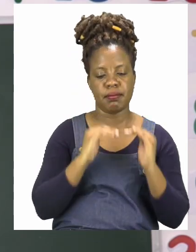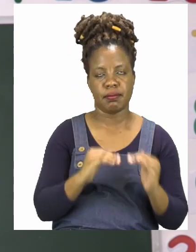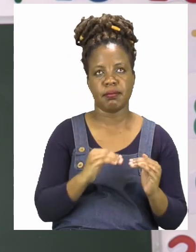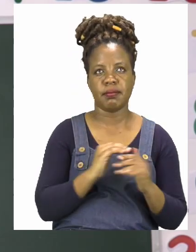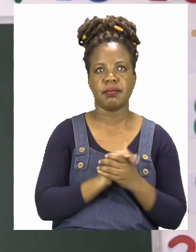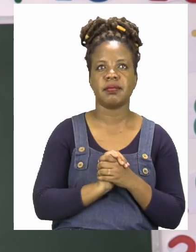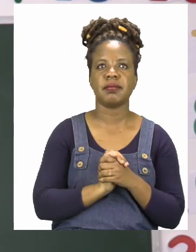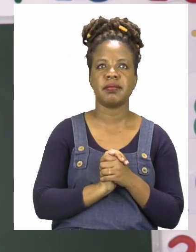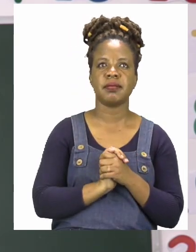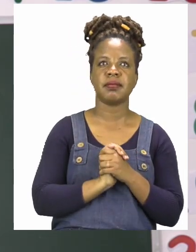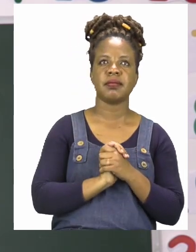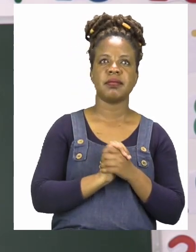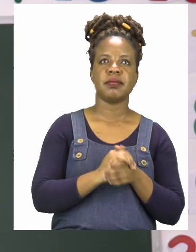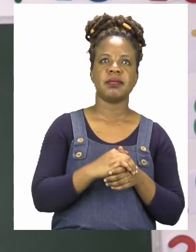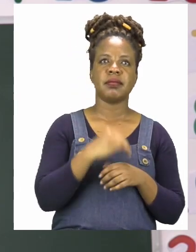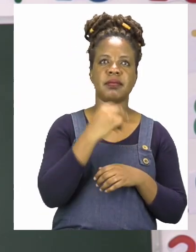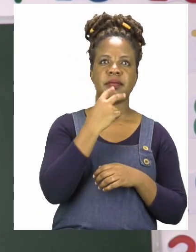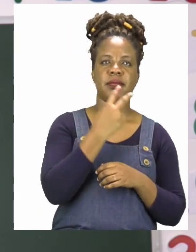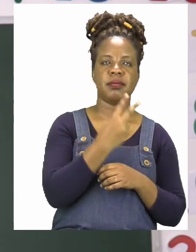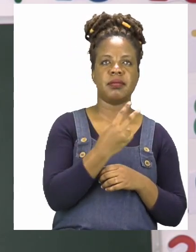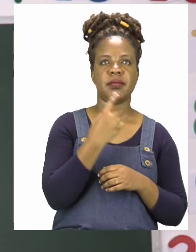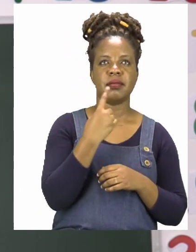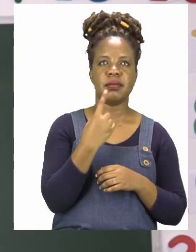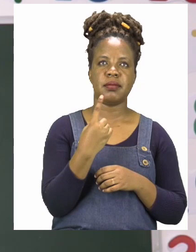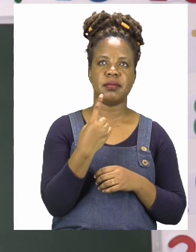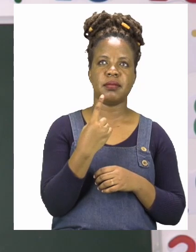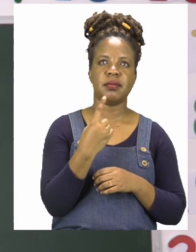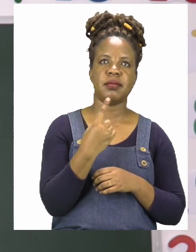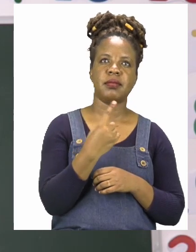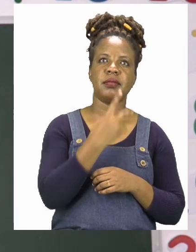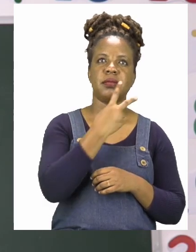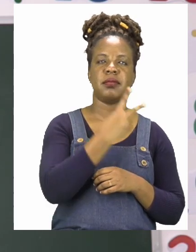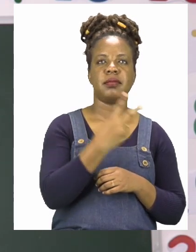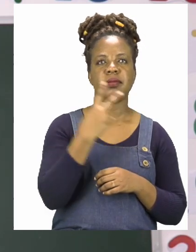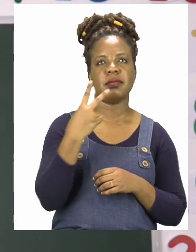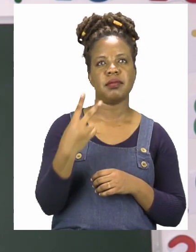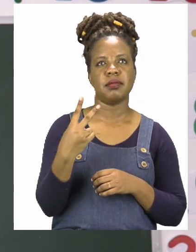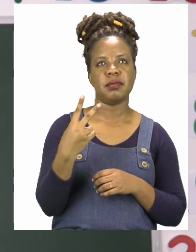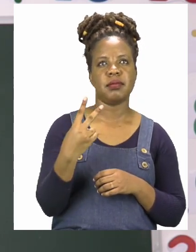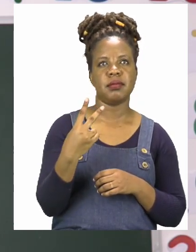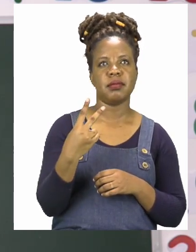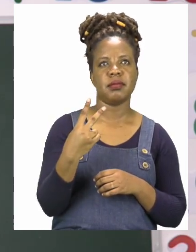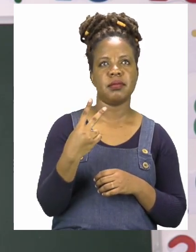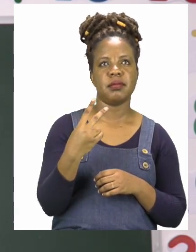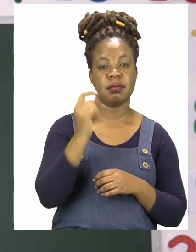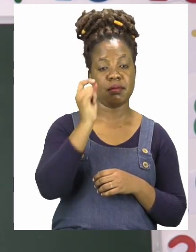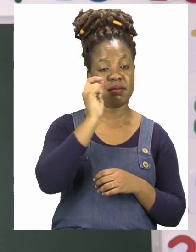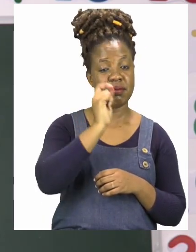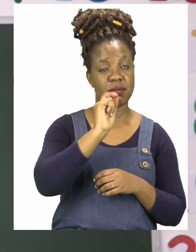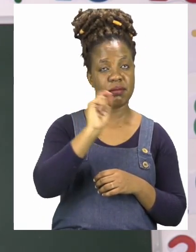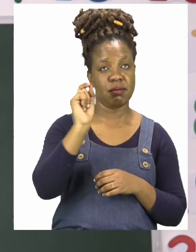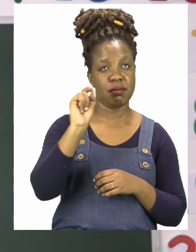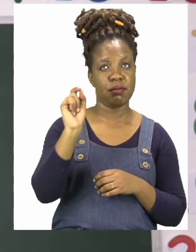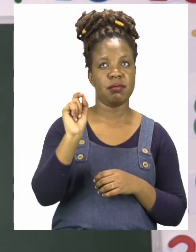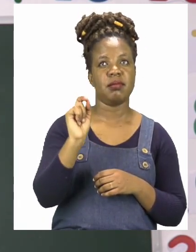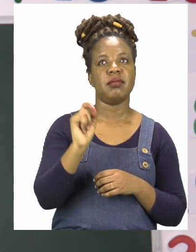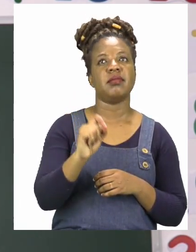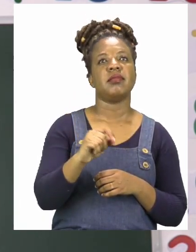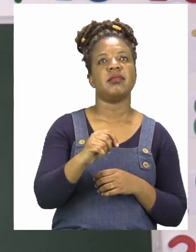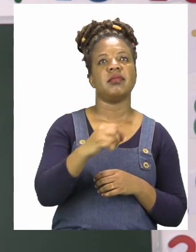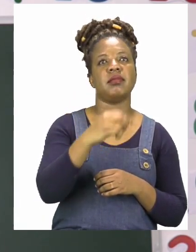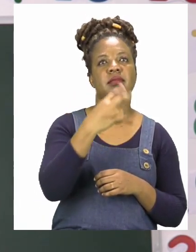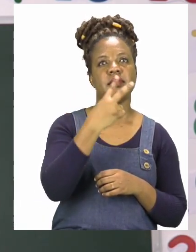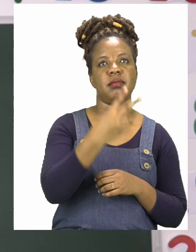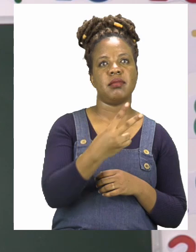row. We have 21, 22, then the number after 22 is